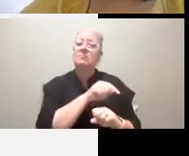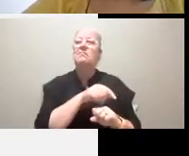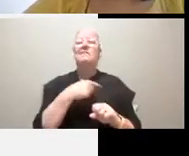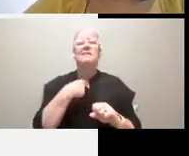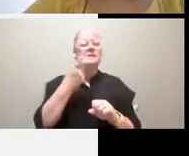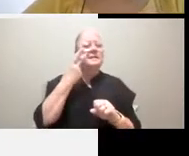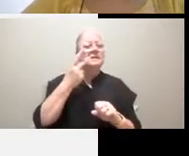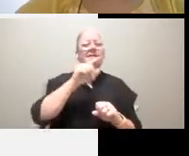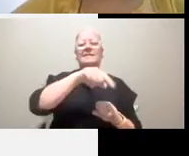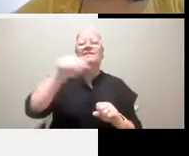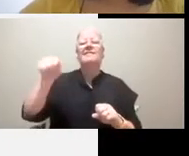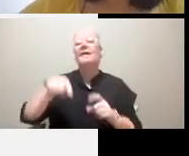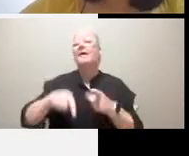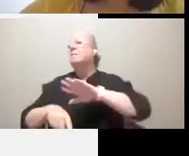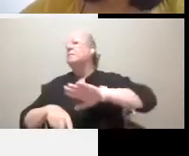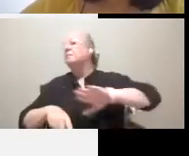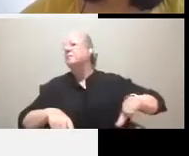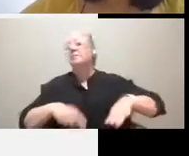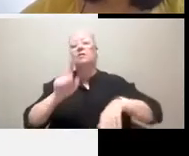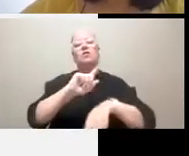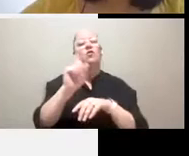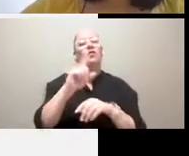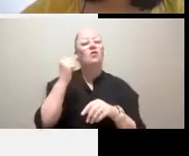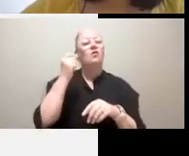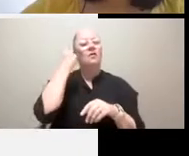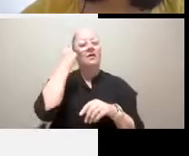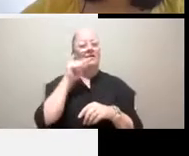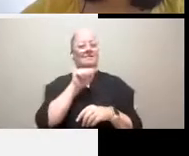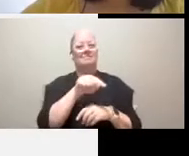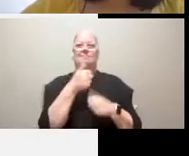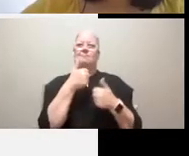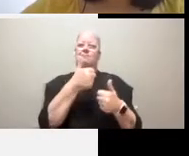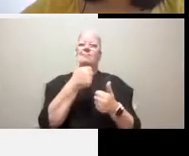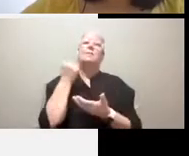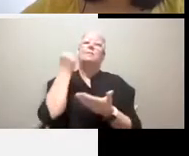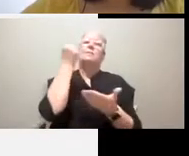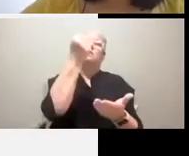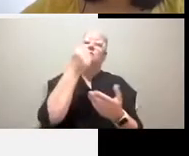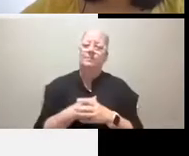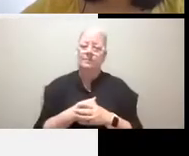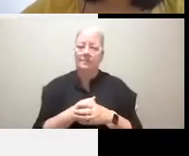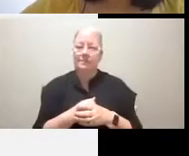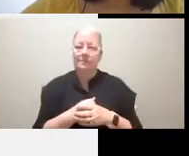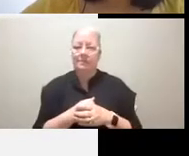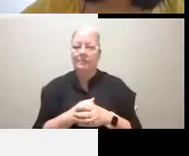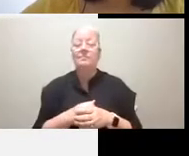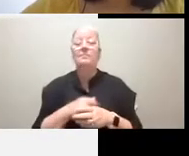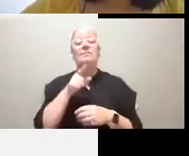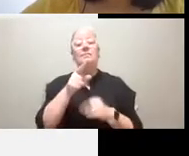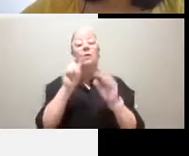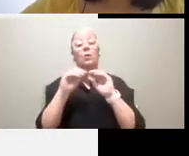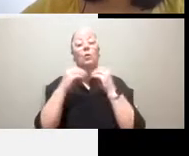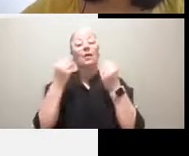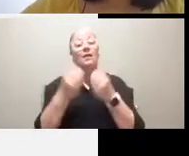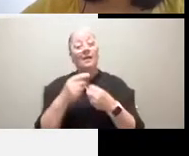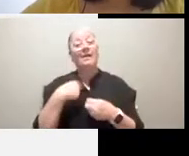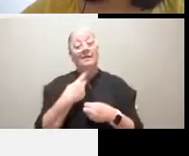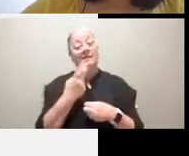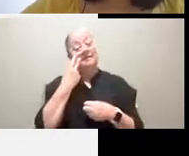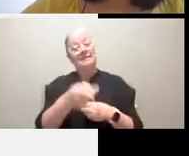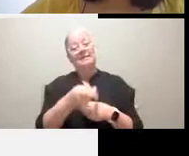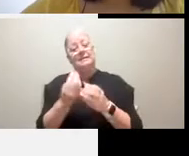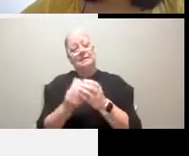really appreciate that we need those budgets. There is also an organization which is growing again. We lack our internal capacity to